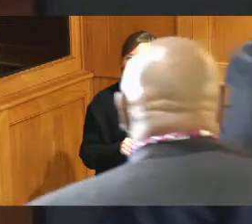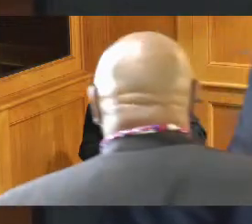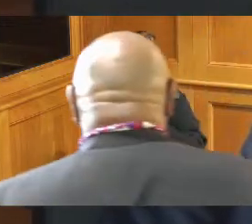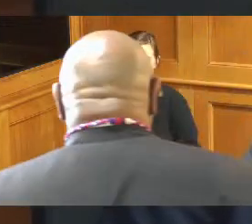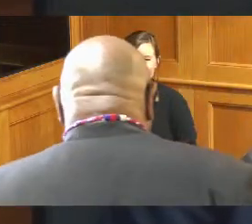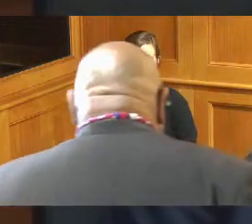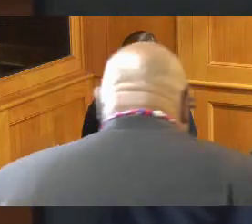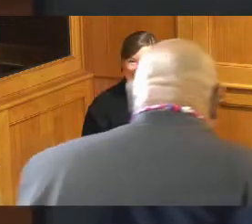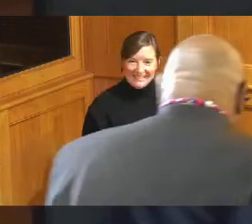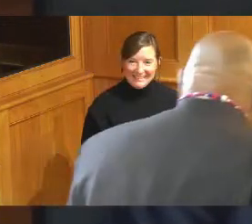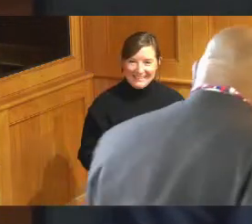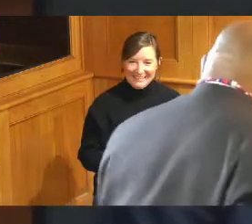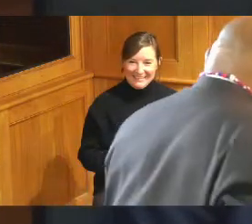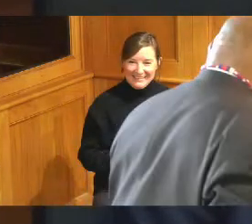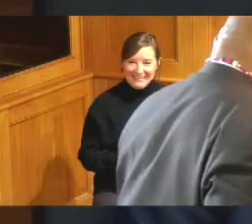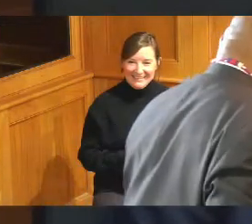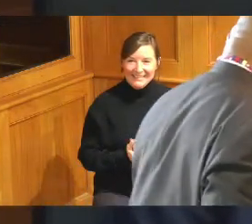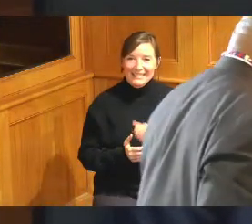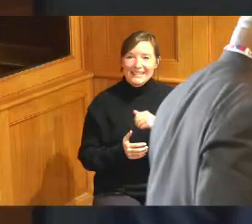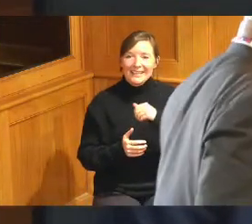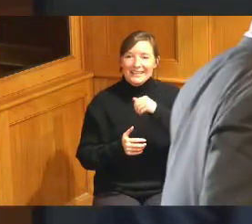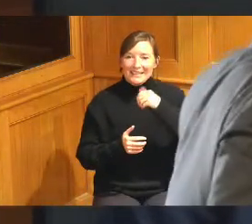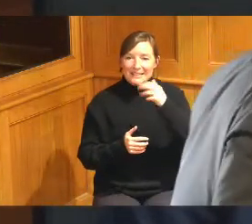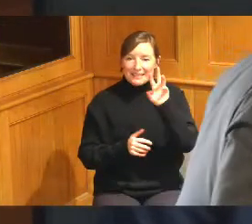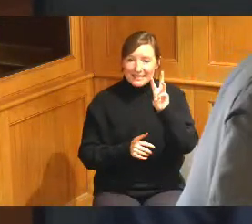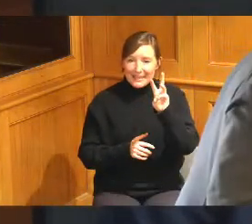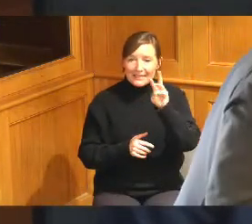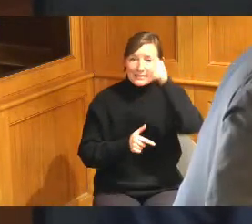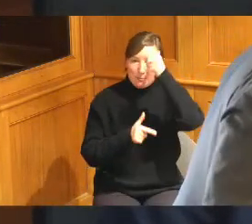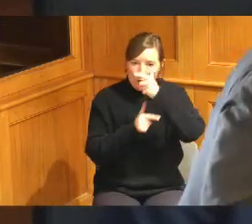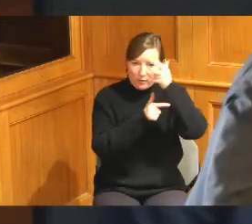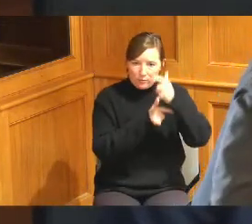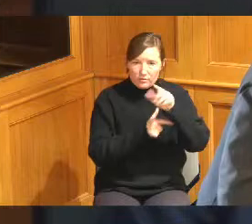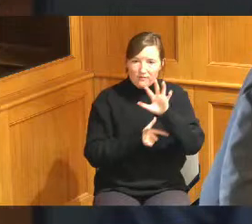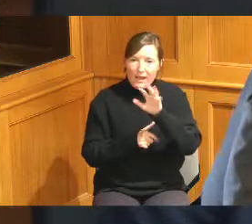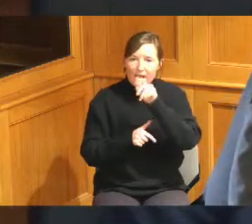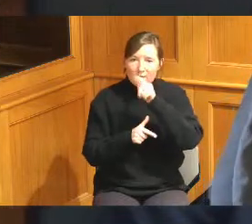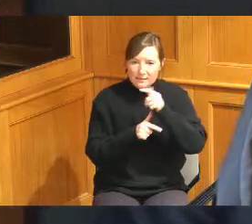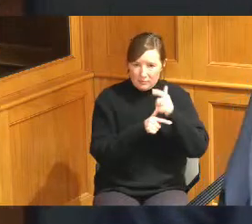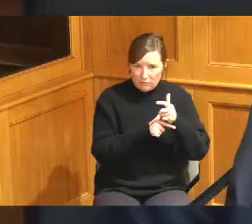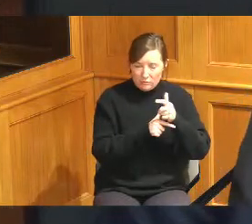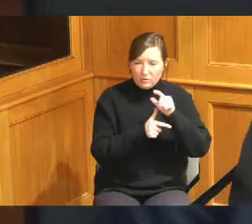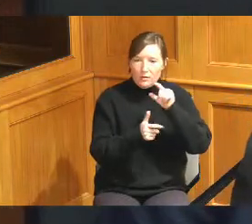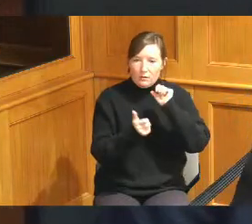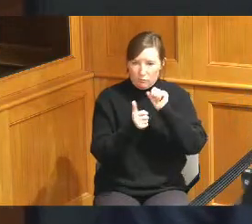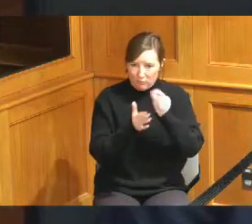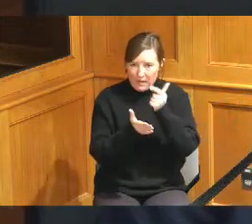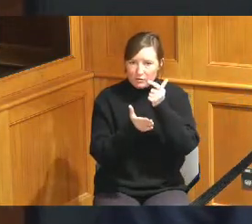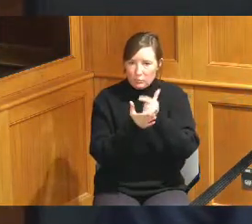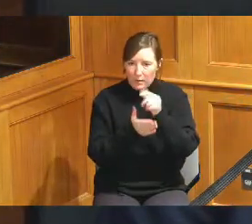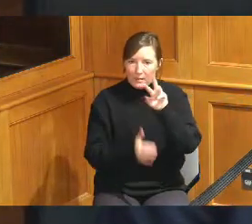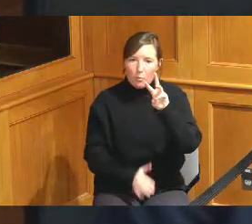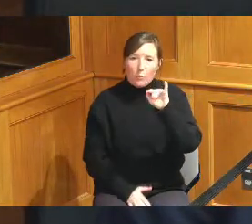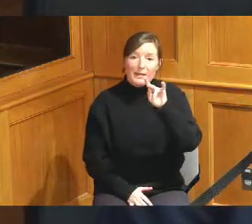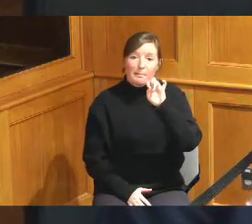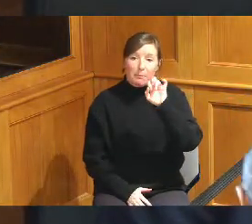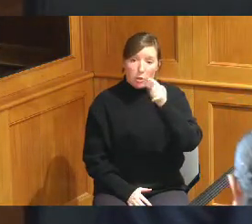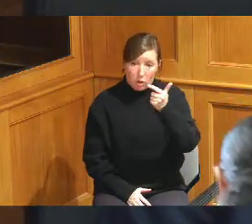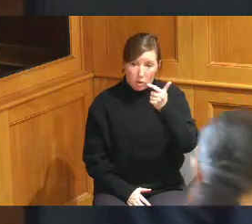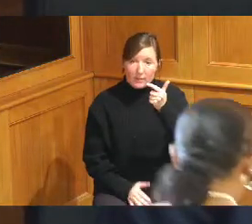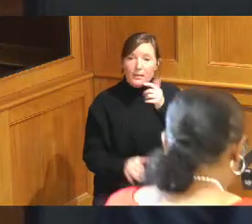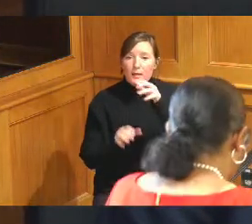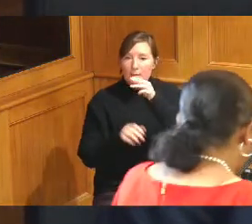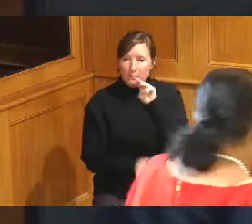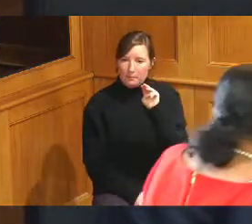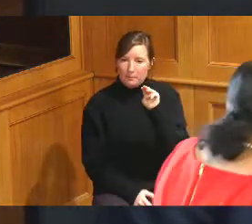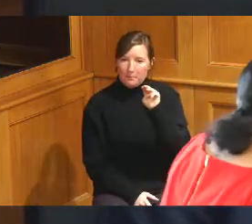graduate of Wittenberg University, where he received a degree in economics, and Xavier University, where he received a master's in education. And